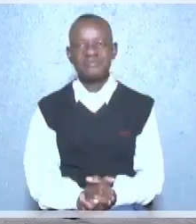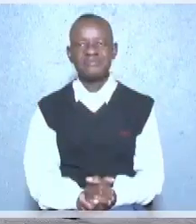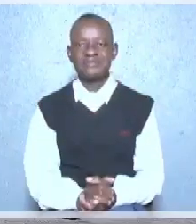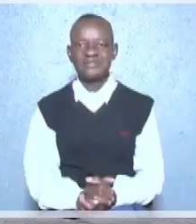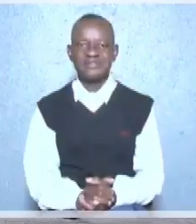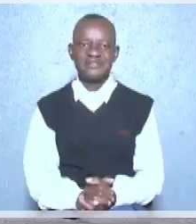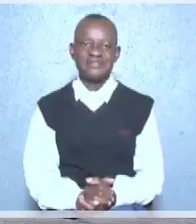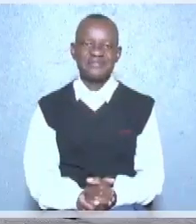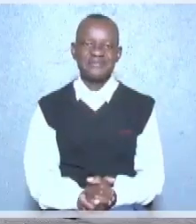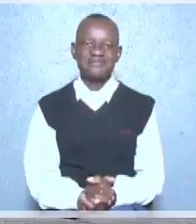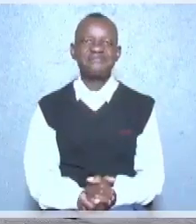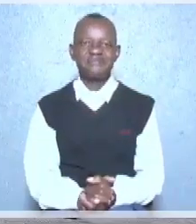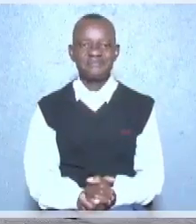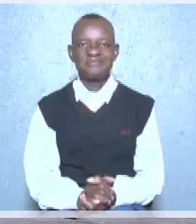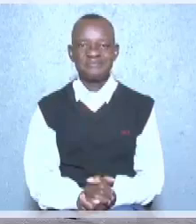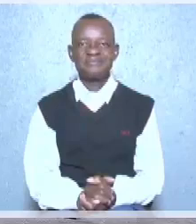Yeah,